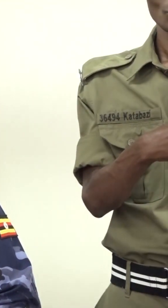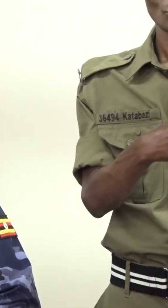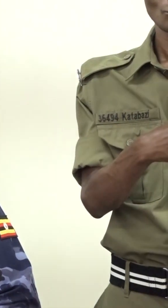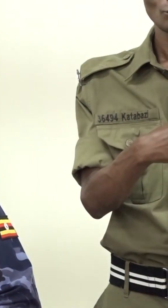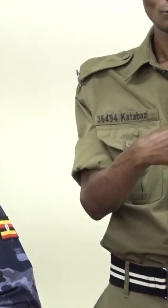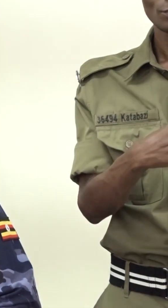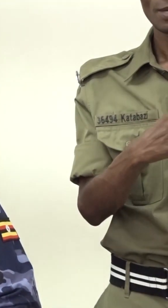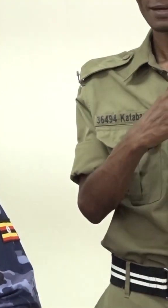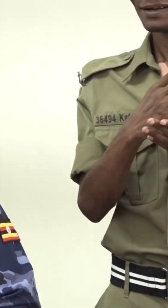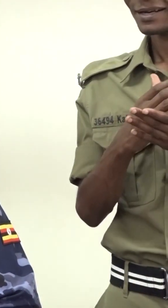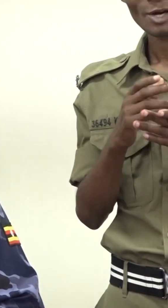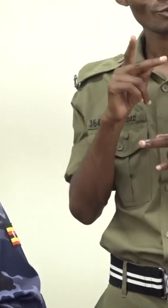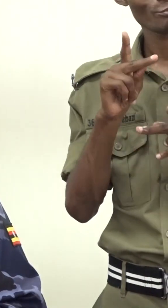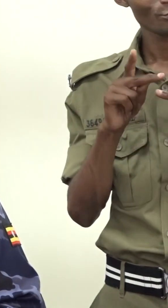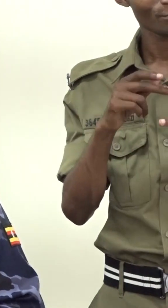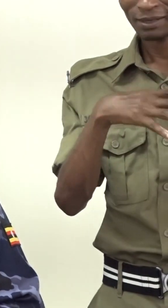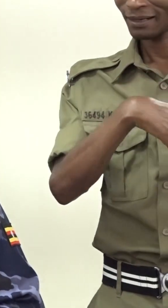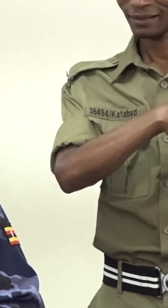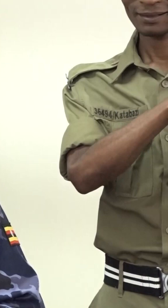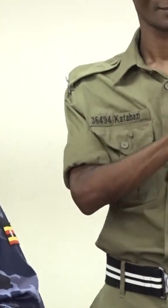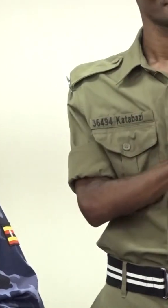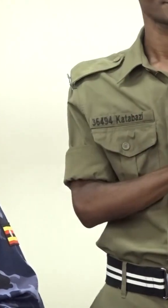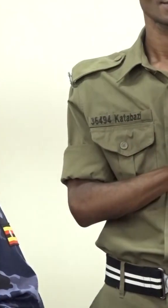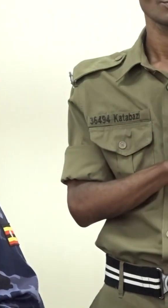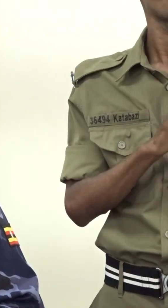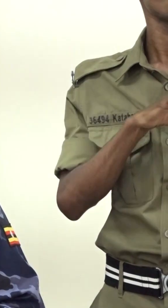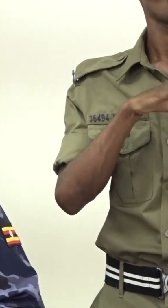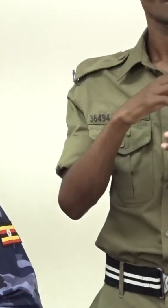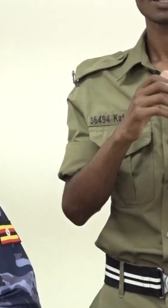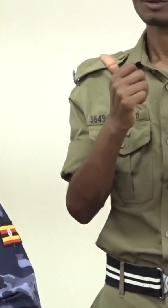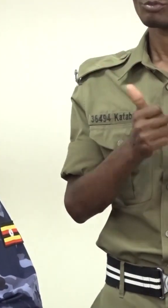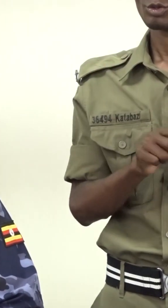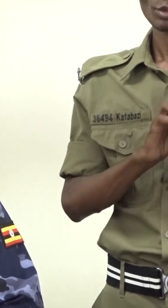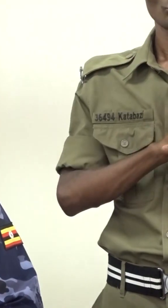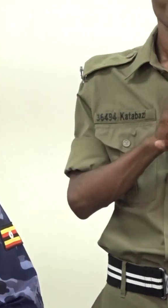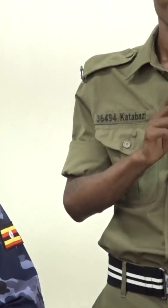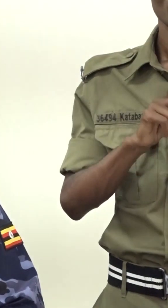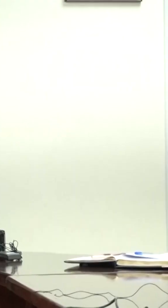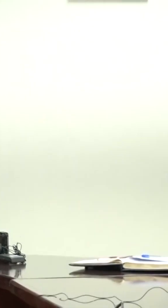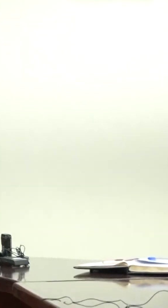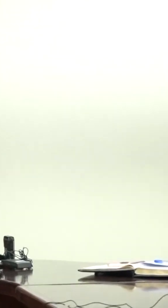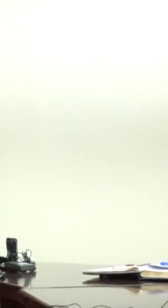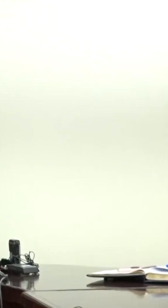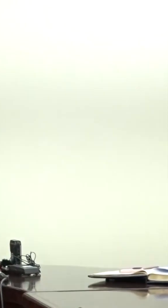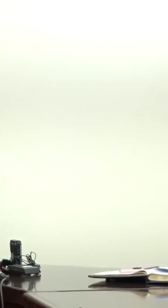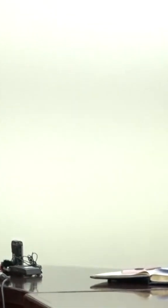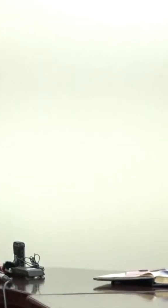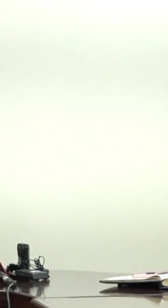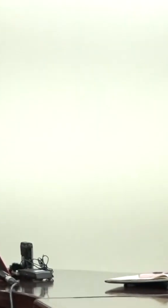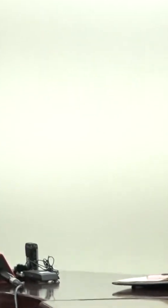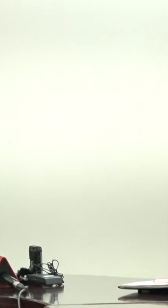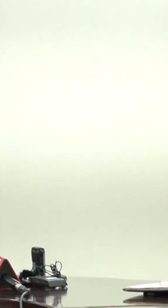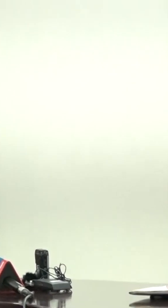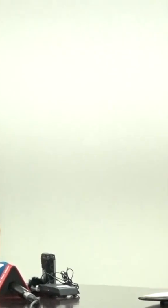these days not bothered at all about the threats of COVID. People are becoming more maskless. Meanwhile,